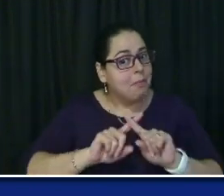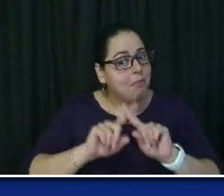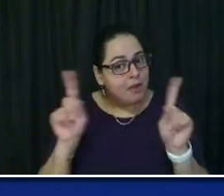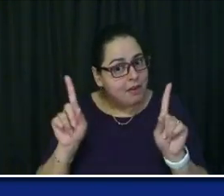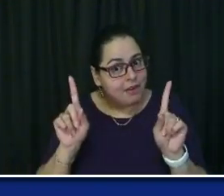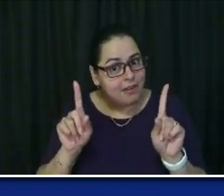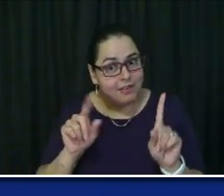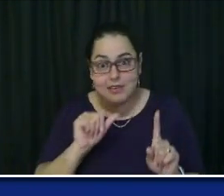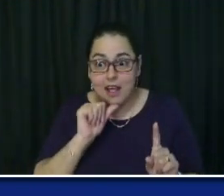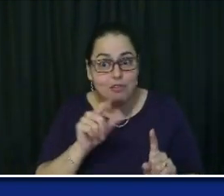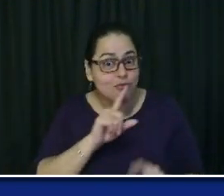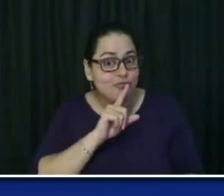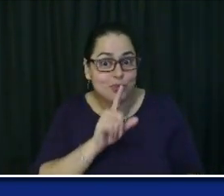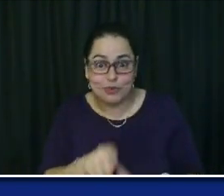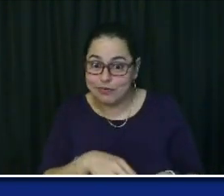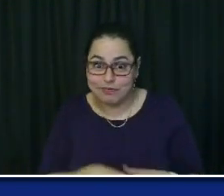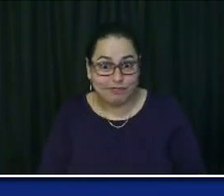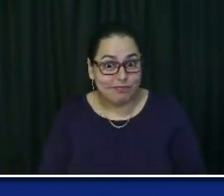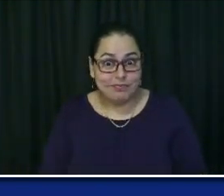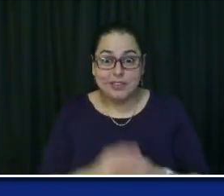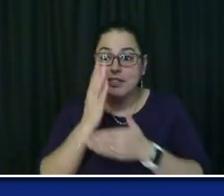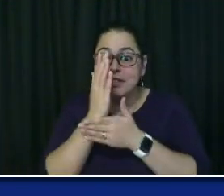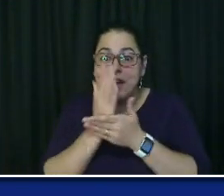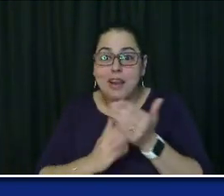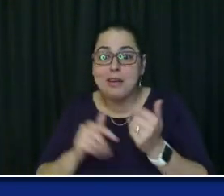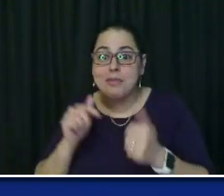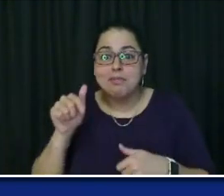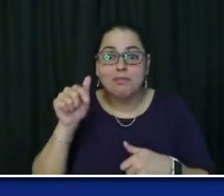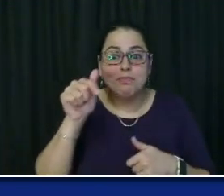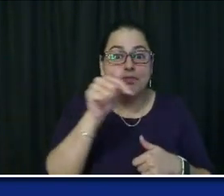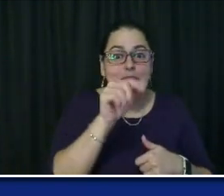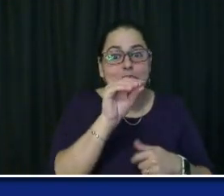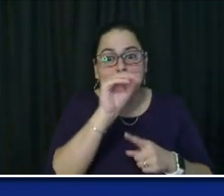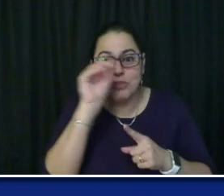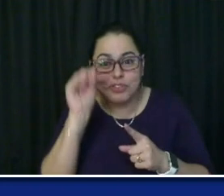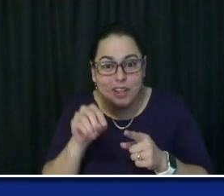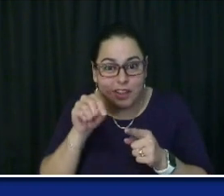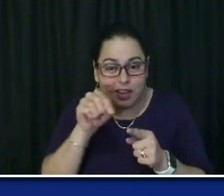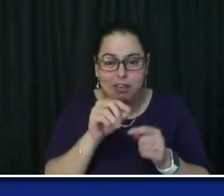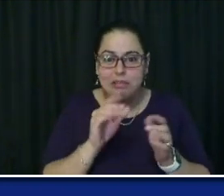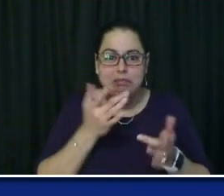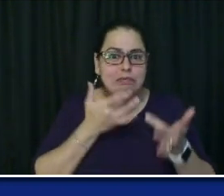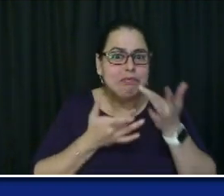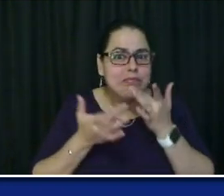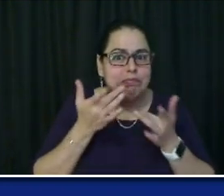have the resources to buy sufficient food for them and their families. And during the pandemic, when people have become